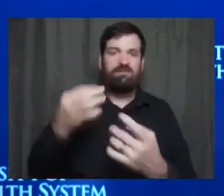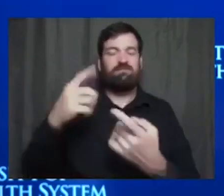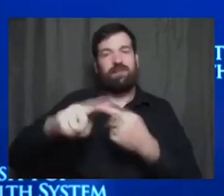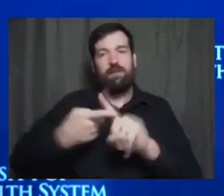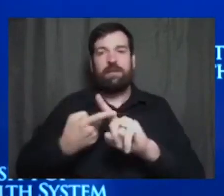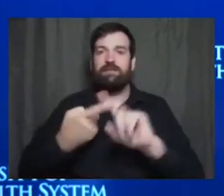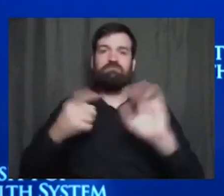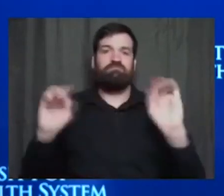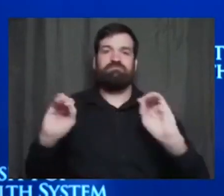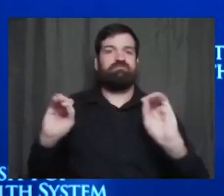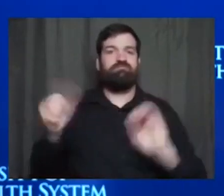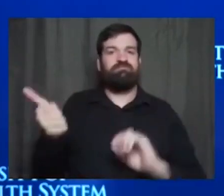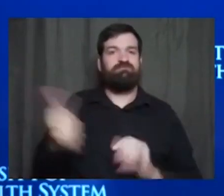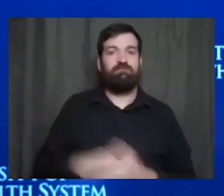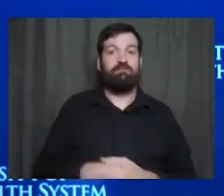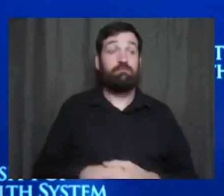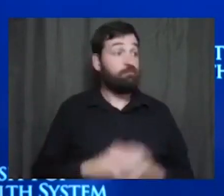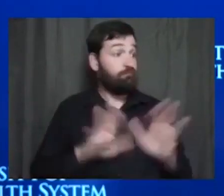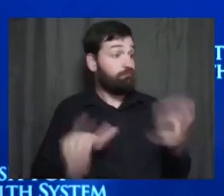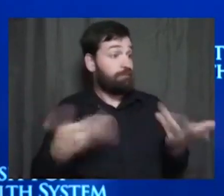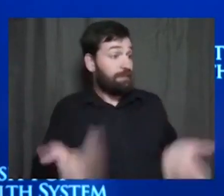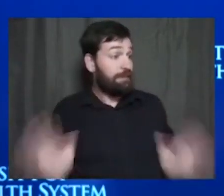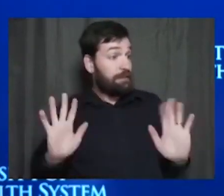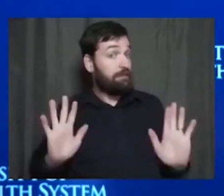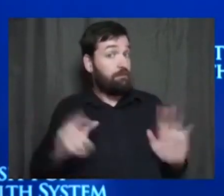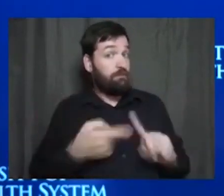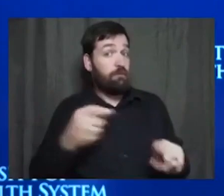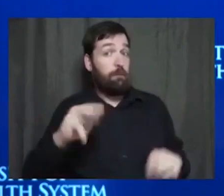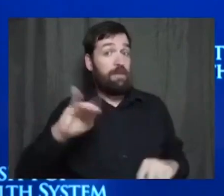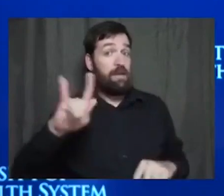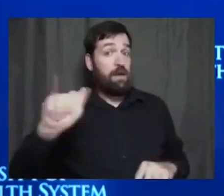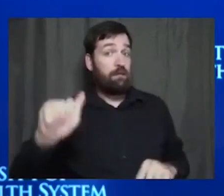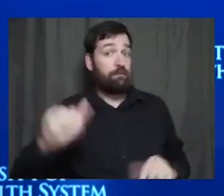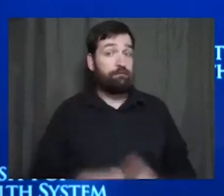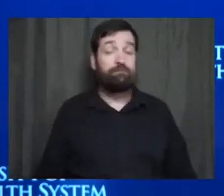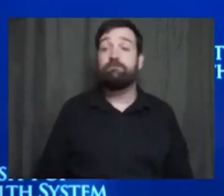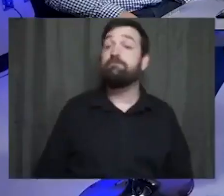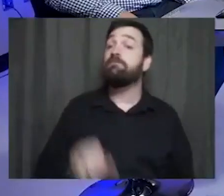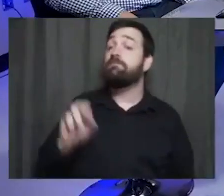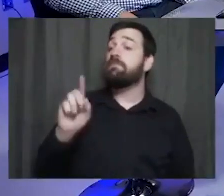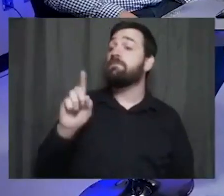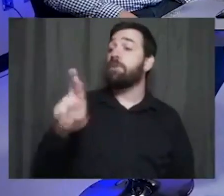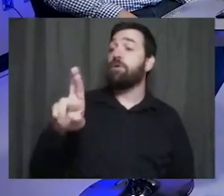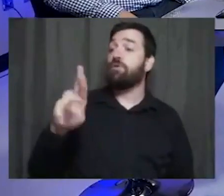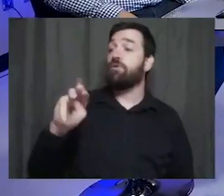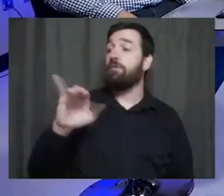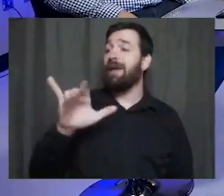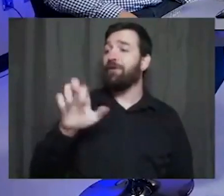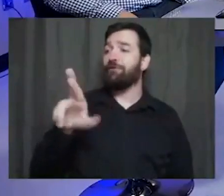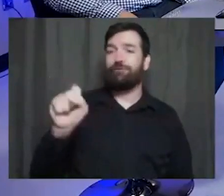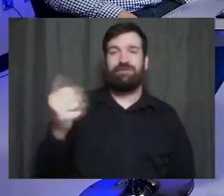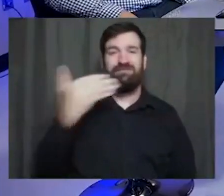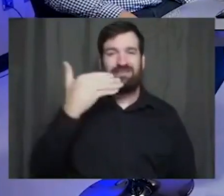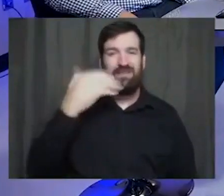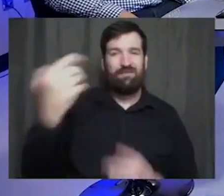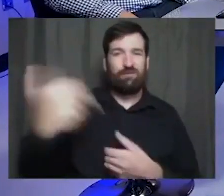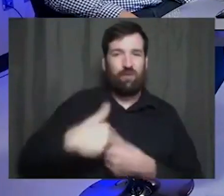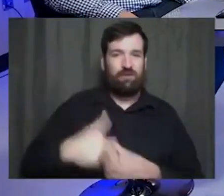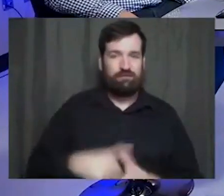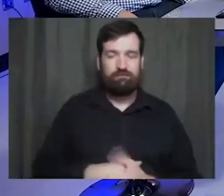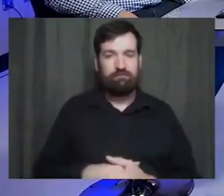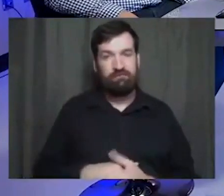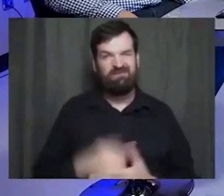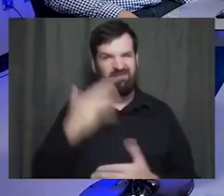Okay, that's all the questions that I have All right. right now for media. All right. So Dr. Myers, thank you for joining us today. I know we didn't give you much notice,